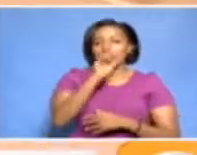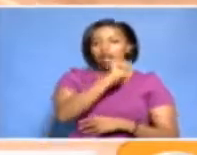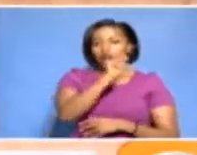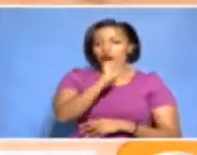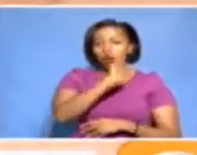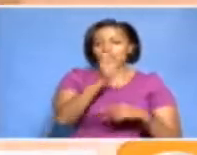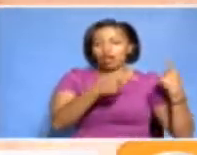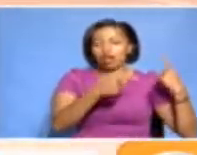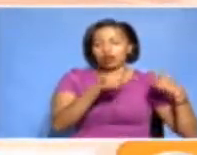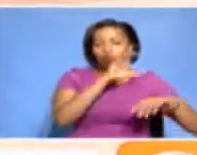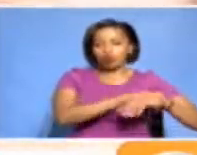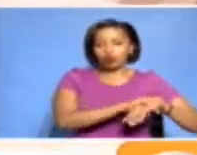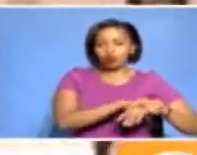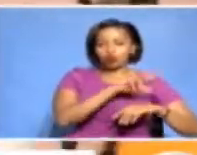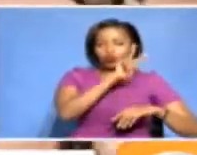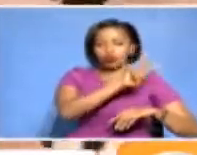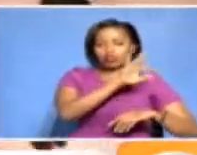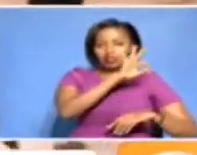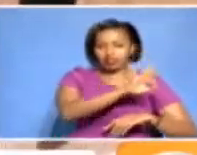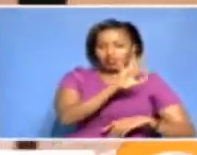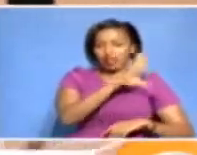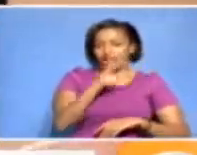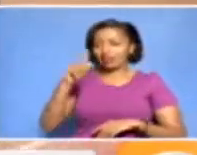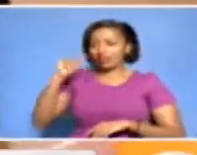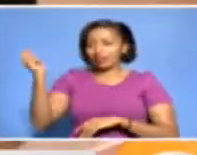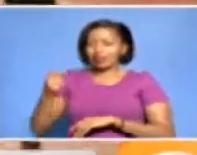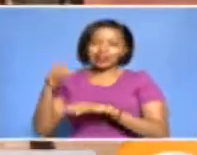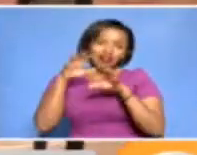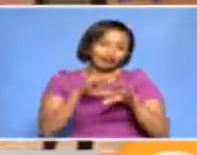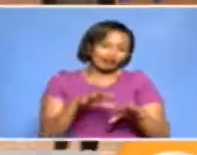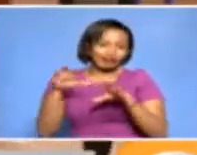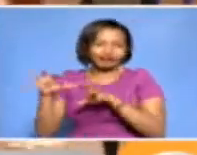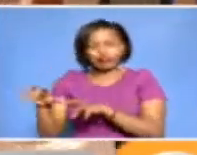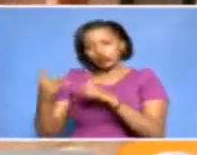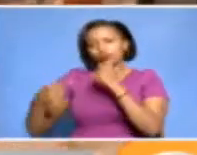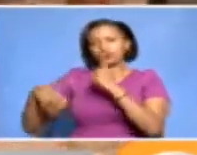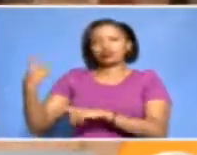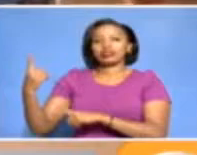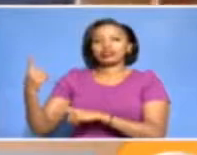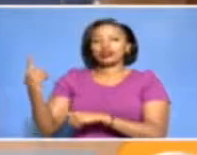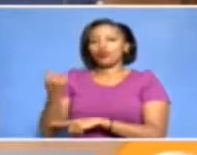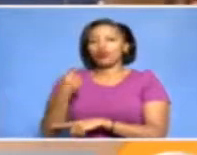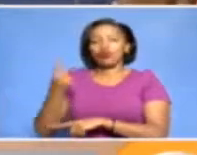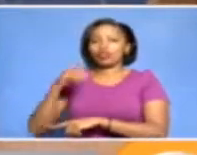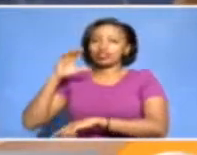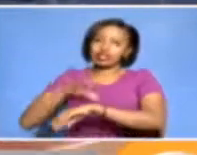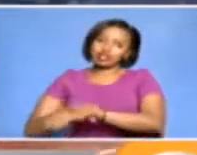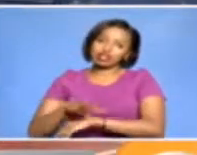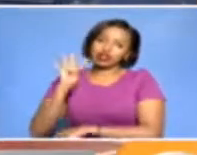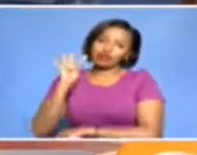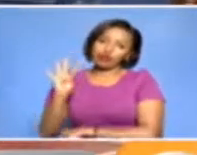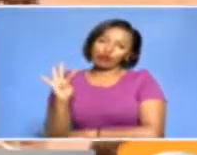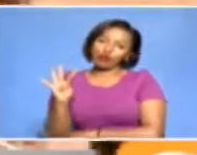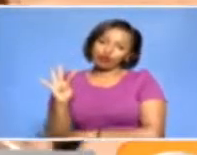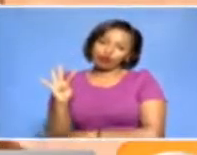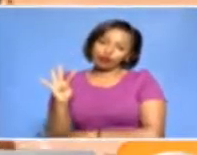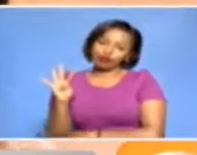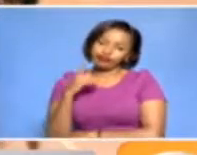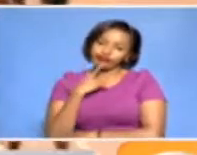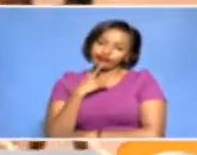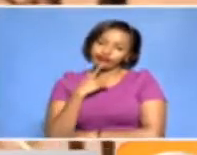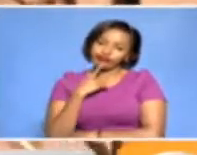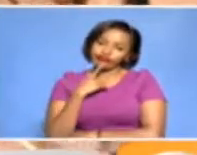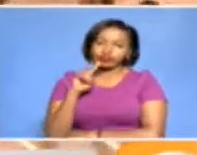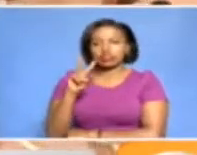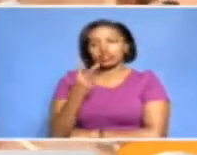the Kenyan representatives struggled to settle in the game, breaching the opponent's defense to only score 4 points. The second